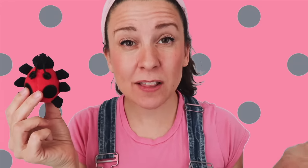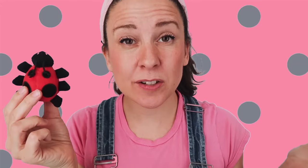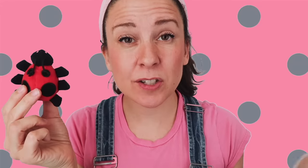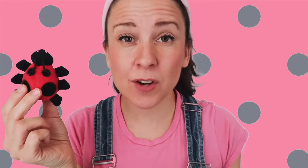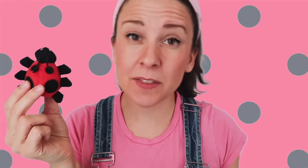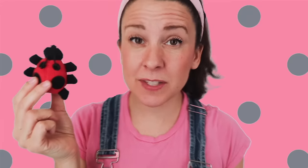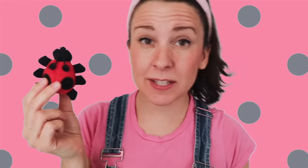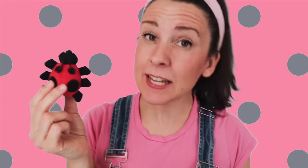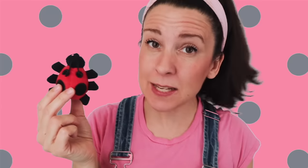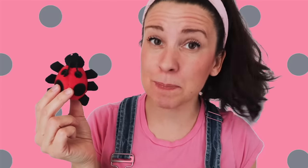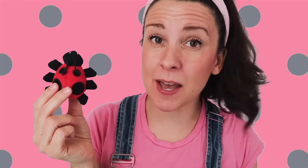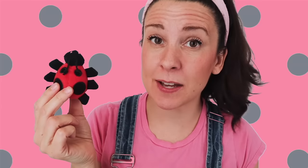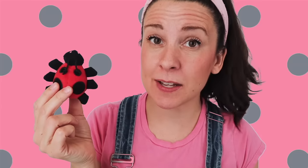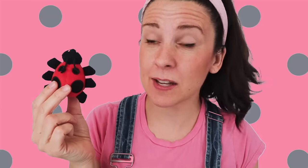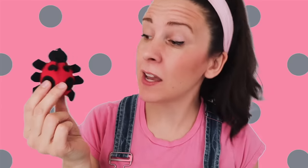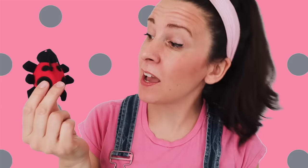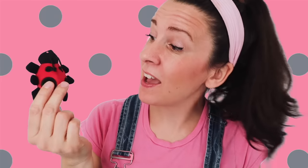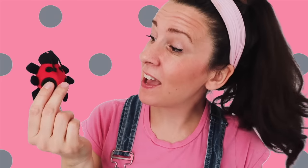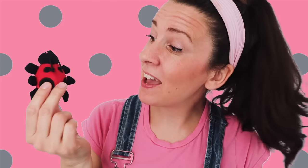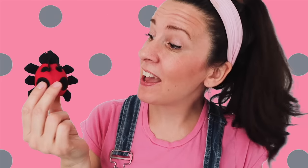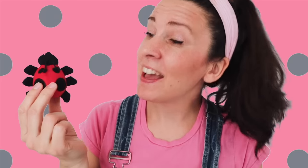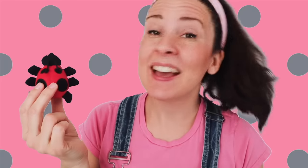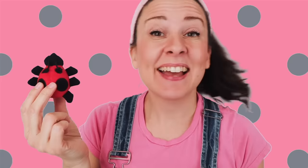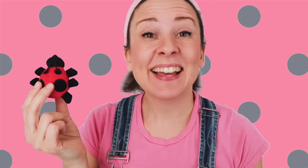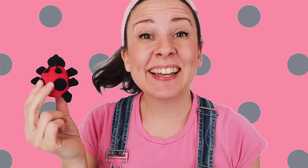What colors are on this ladybug?